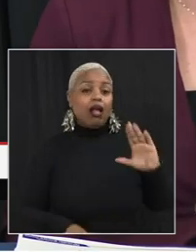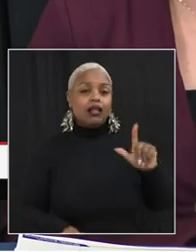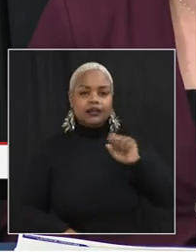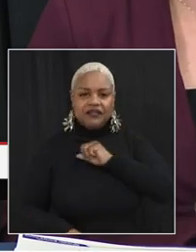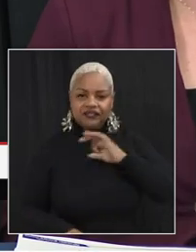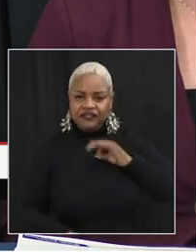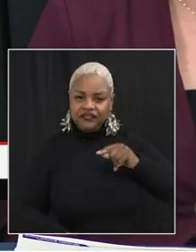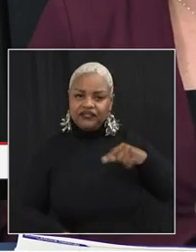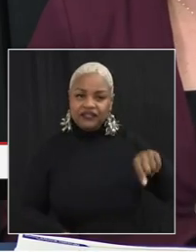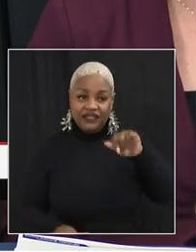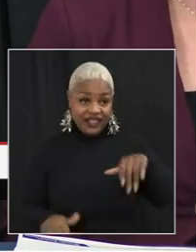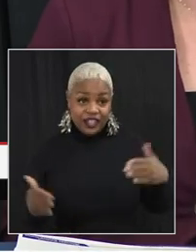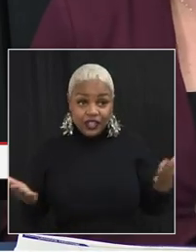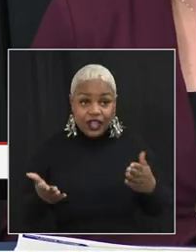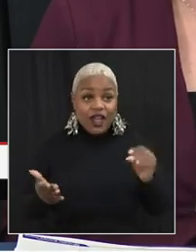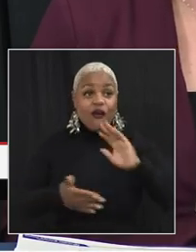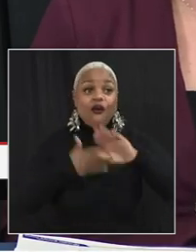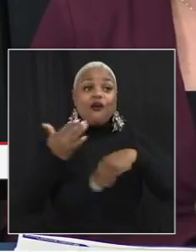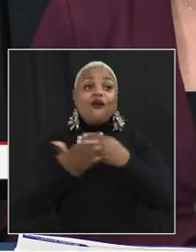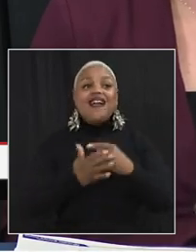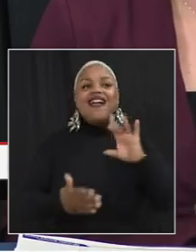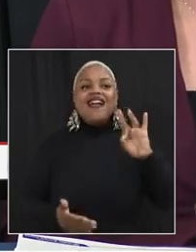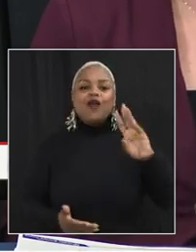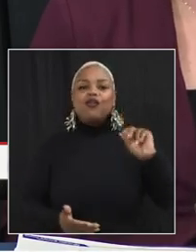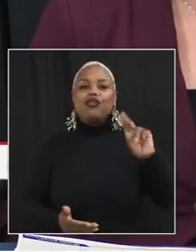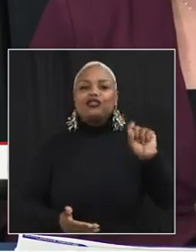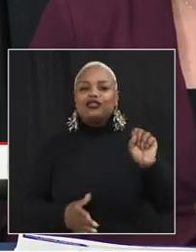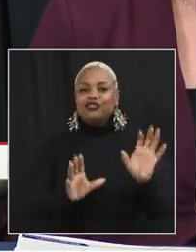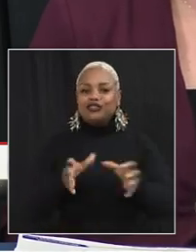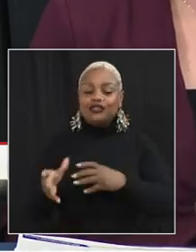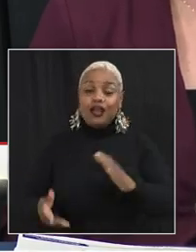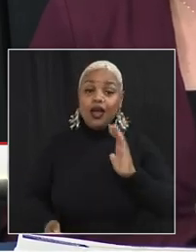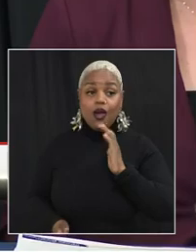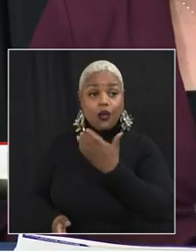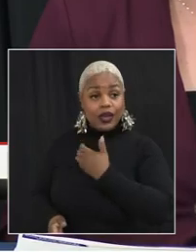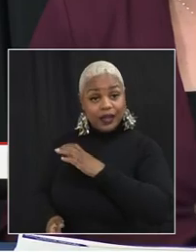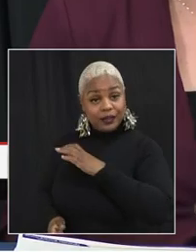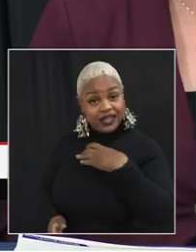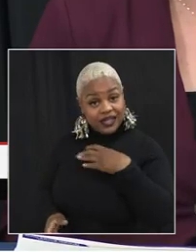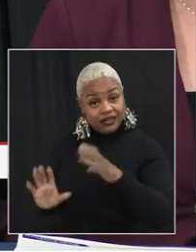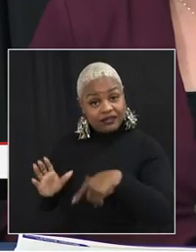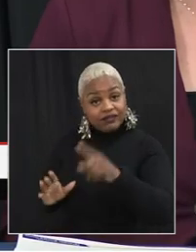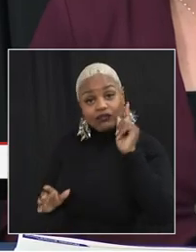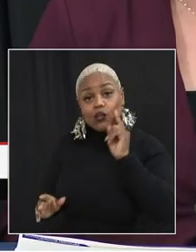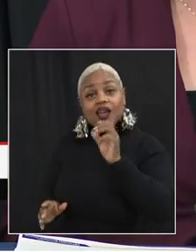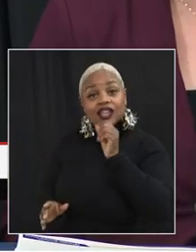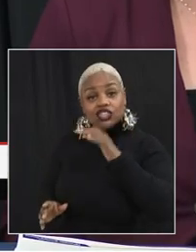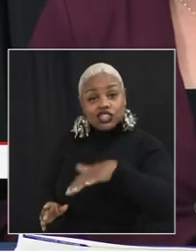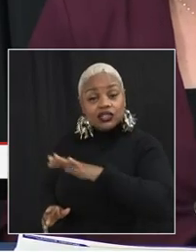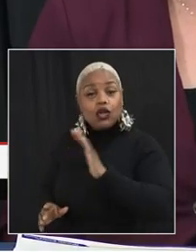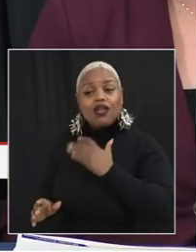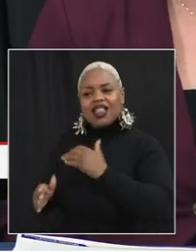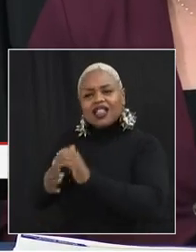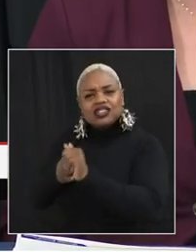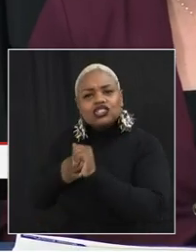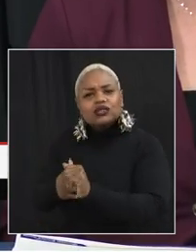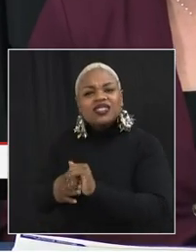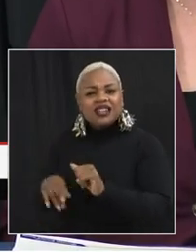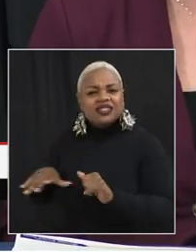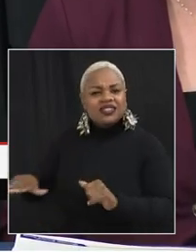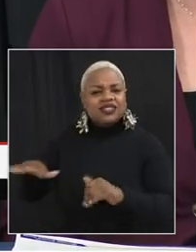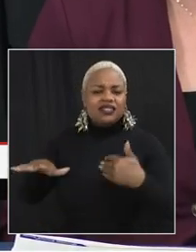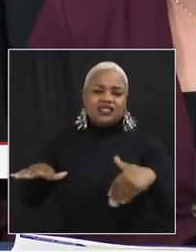8 wards of the district today. Our Commission on Aging, our leadership is here today under the chairmanship of Gulliford Bobo.